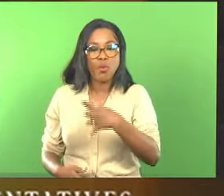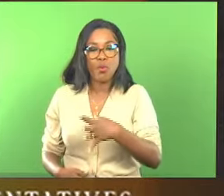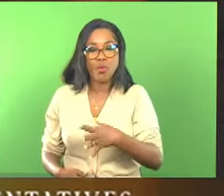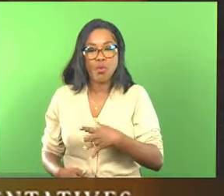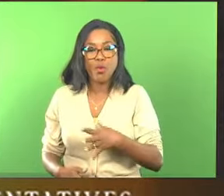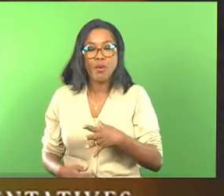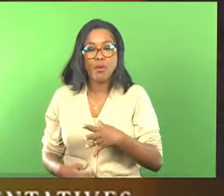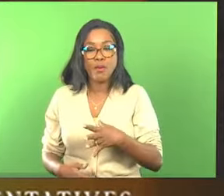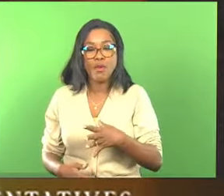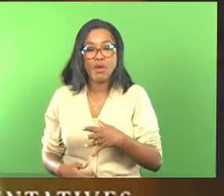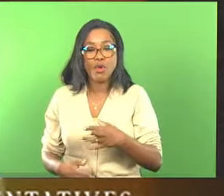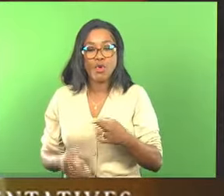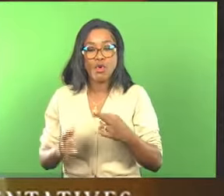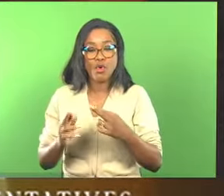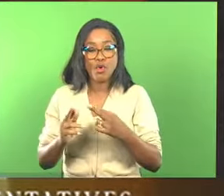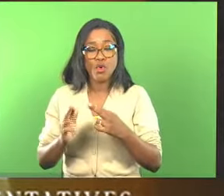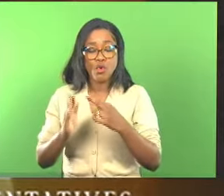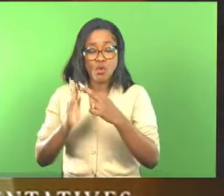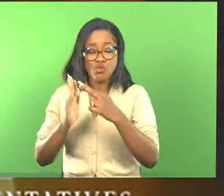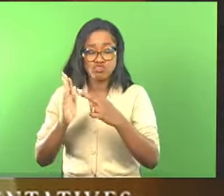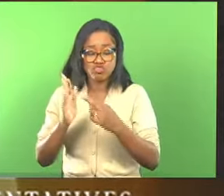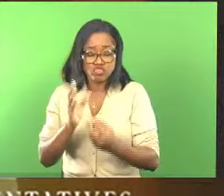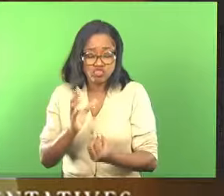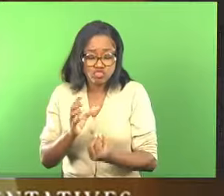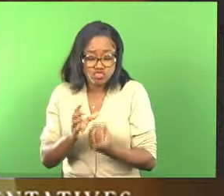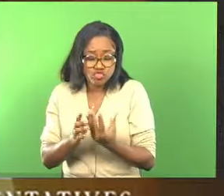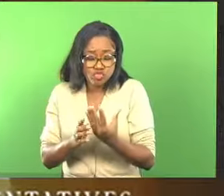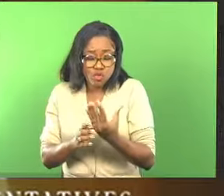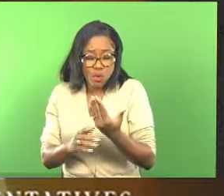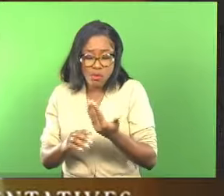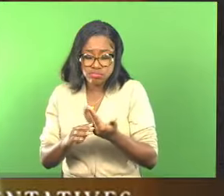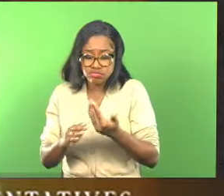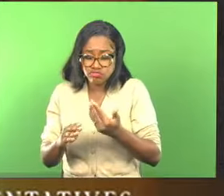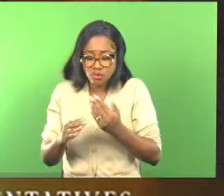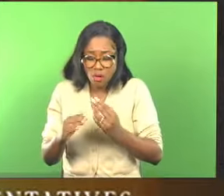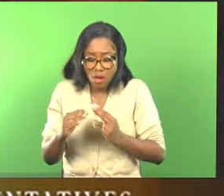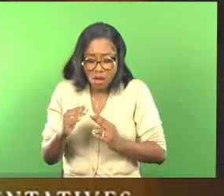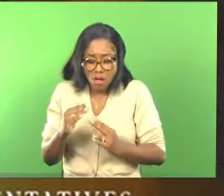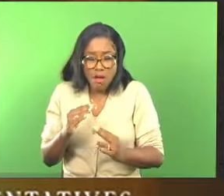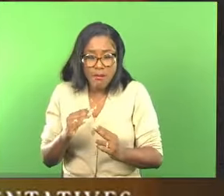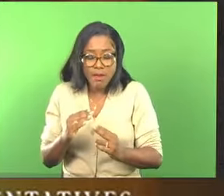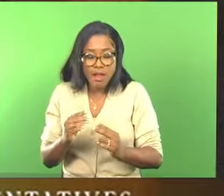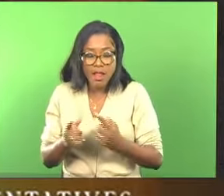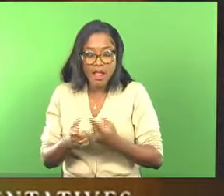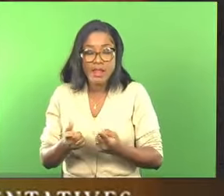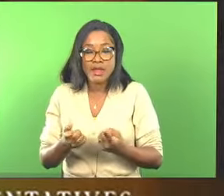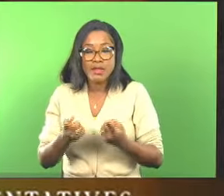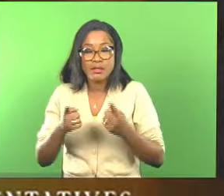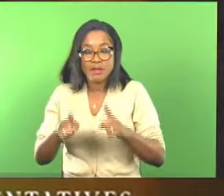who rose from humble beginnings to become our president.